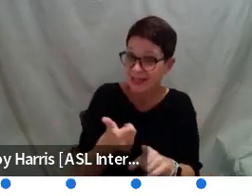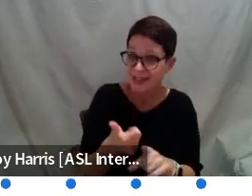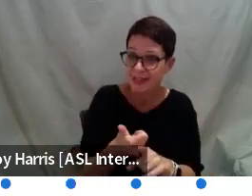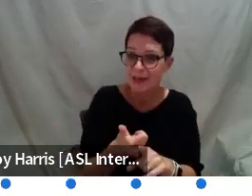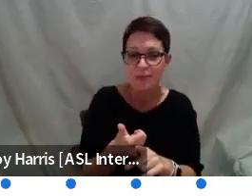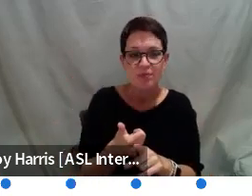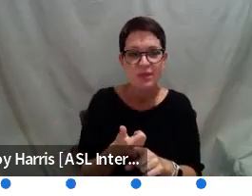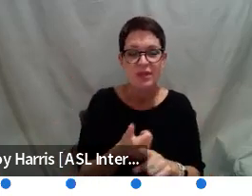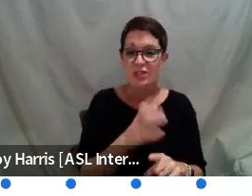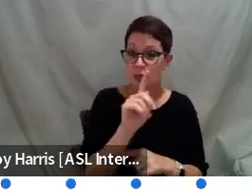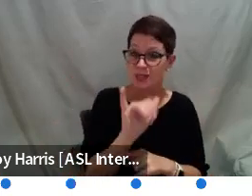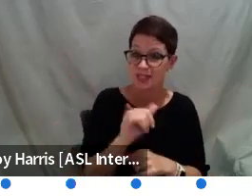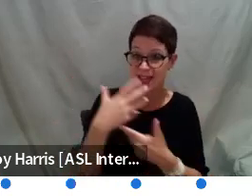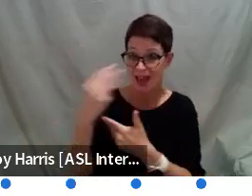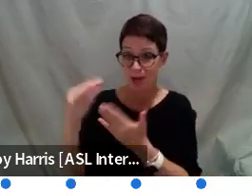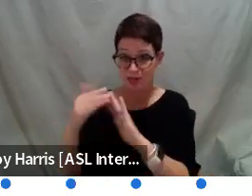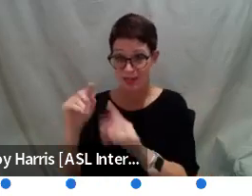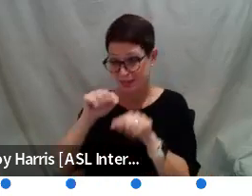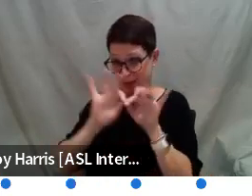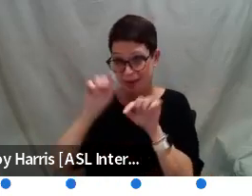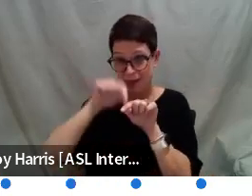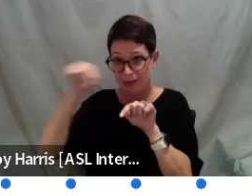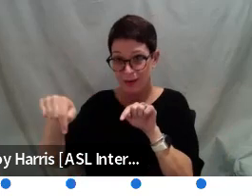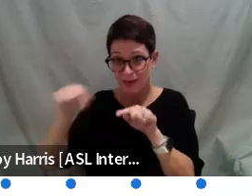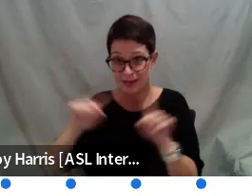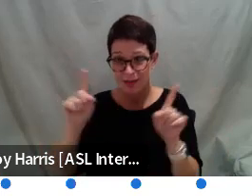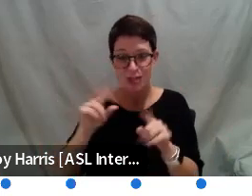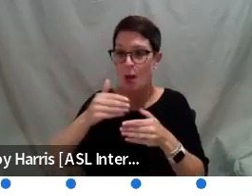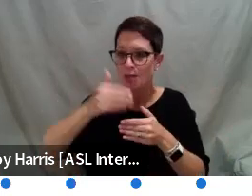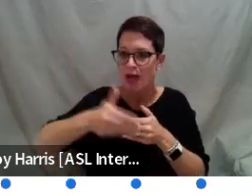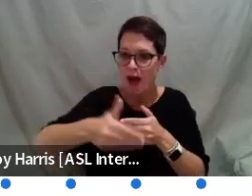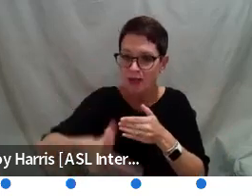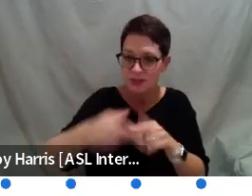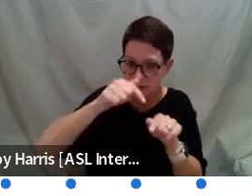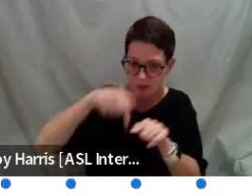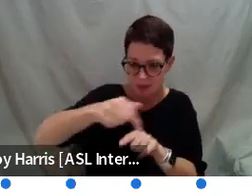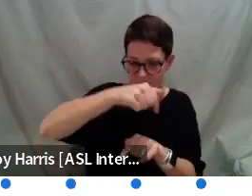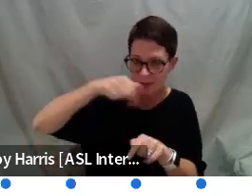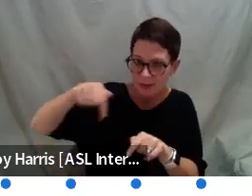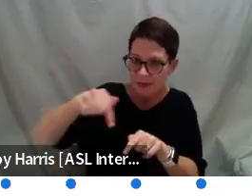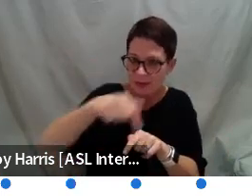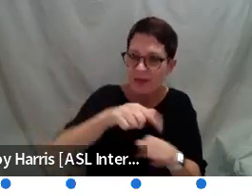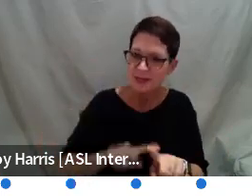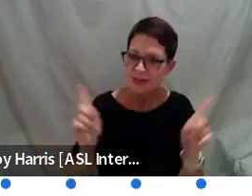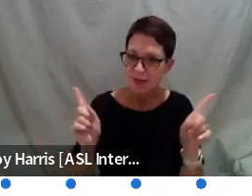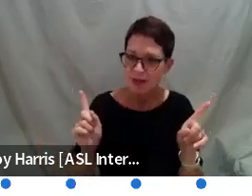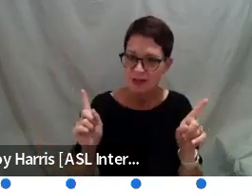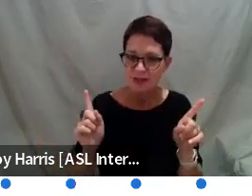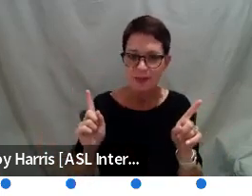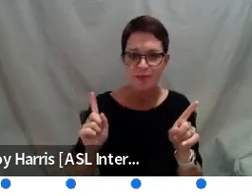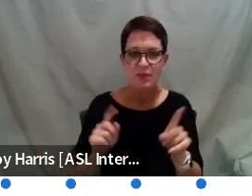just from city to the suburbs, but within even blocks of our city. This is a map